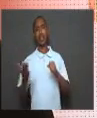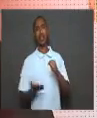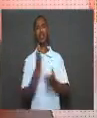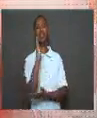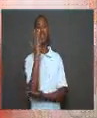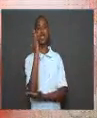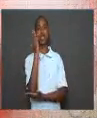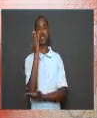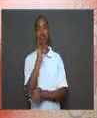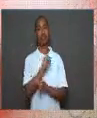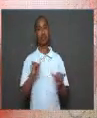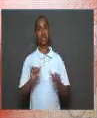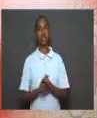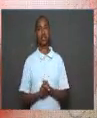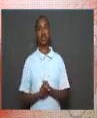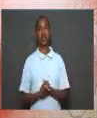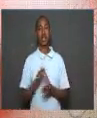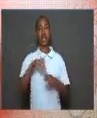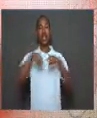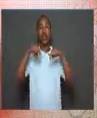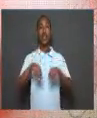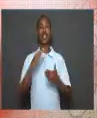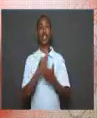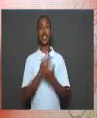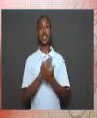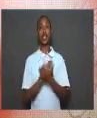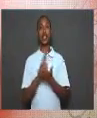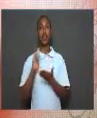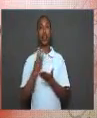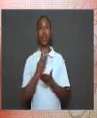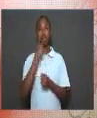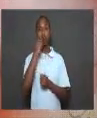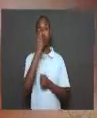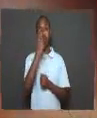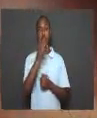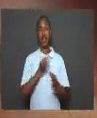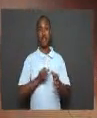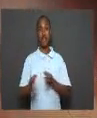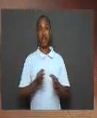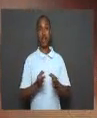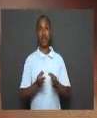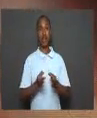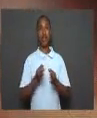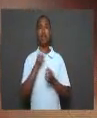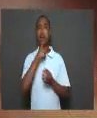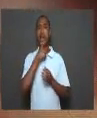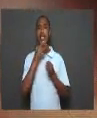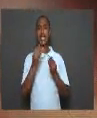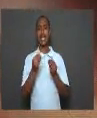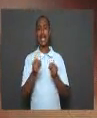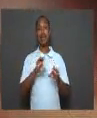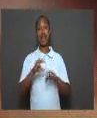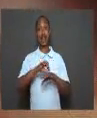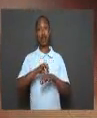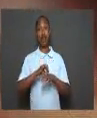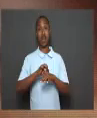trees. In today's lesson, we are going to define tanning and